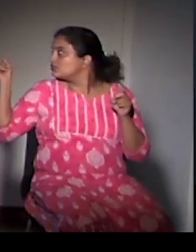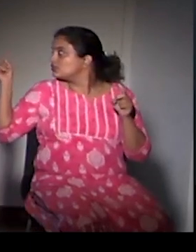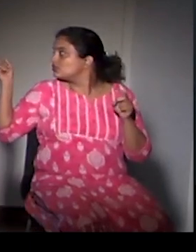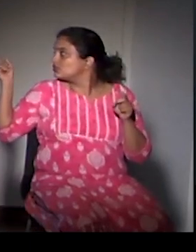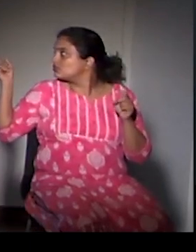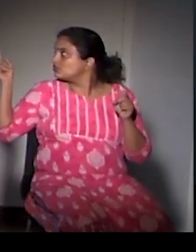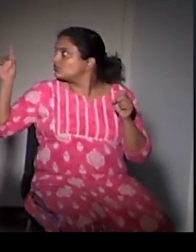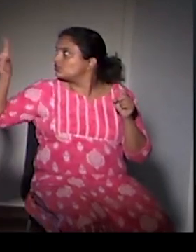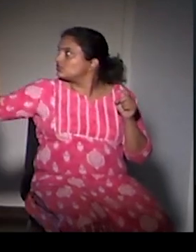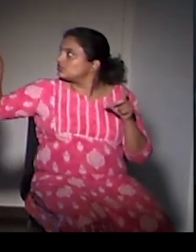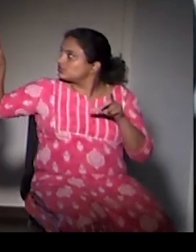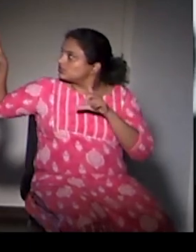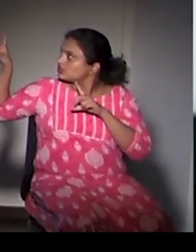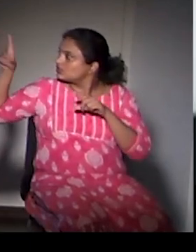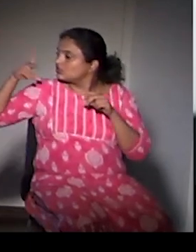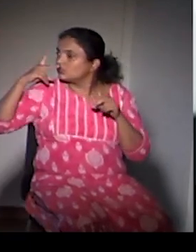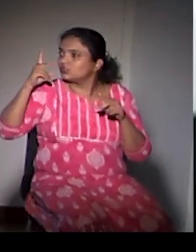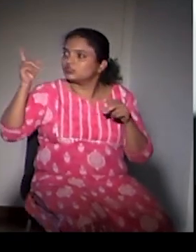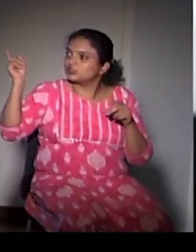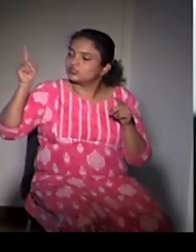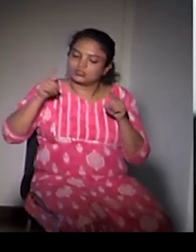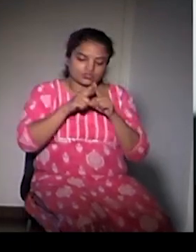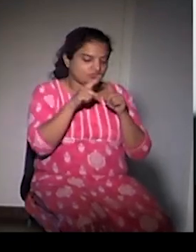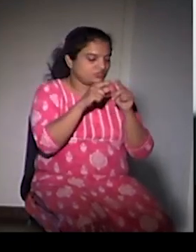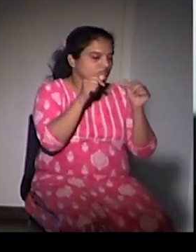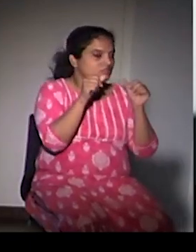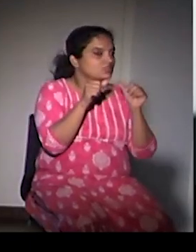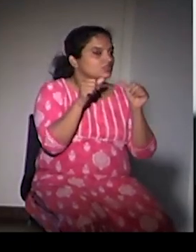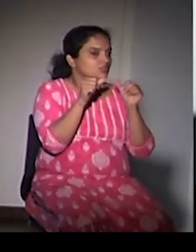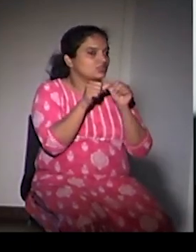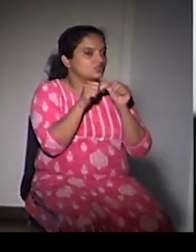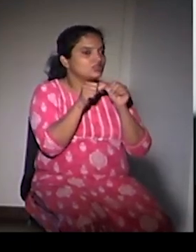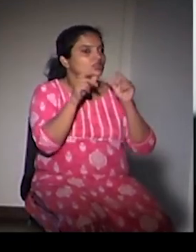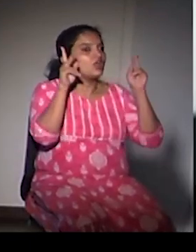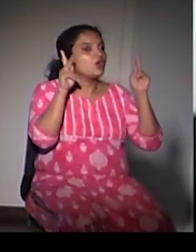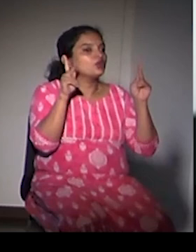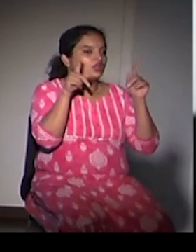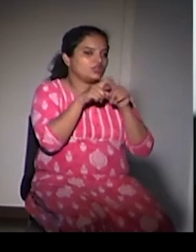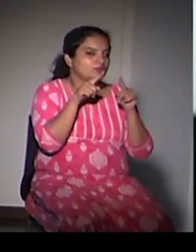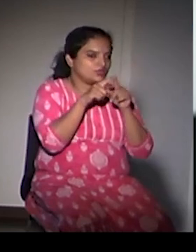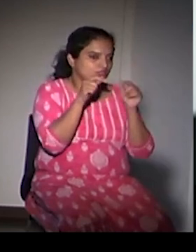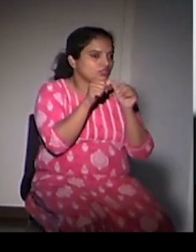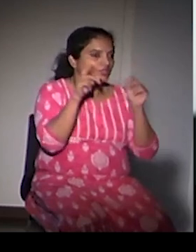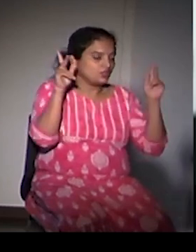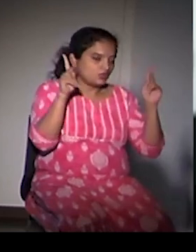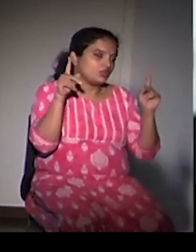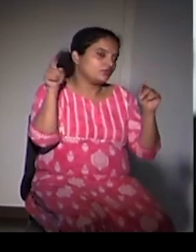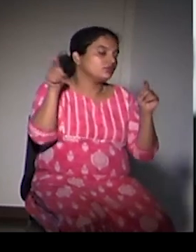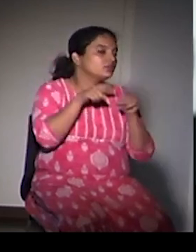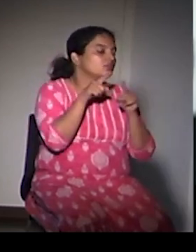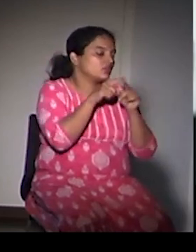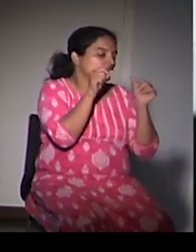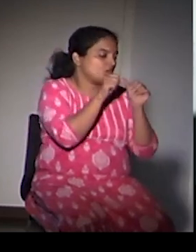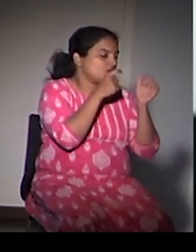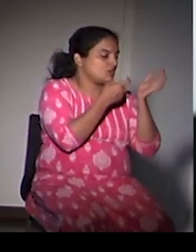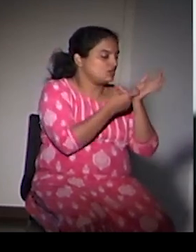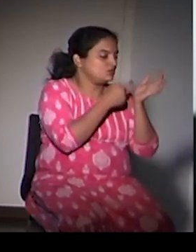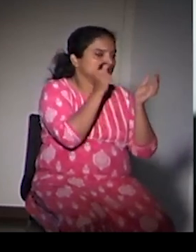of tiles in Aurangabad, the Bibi Ka Maqbara from Aurangzeb's